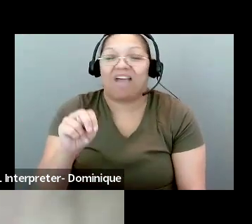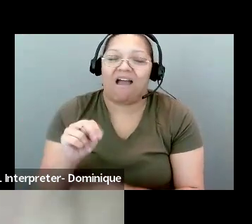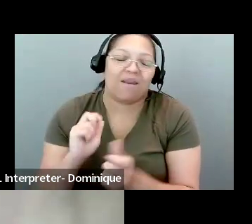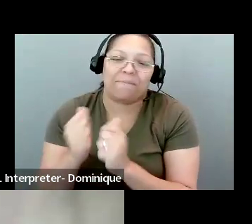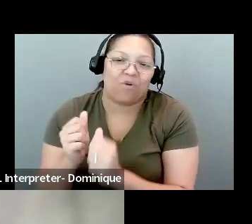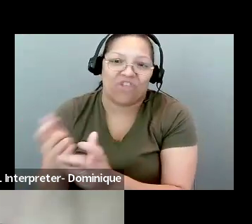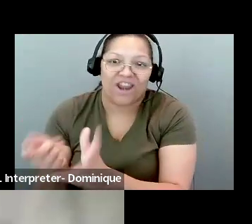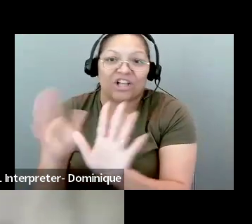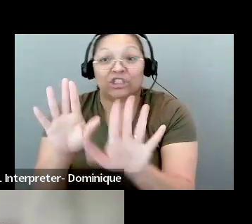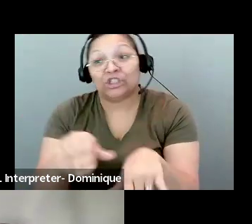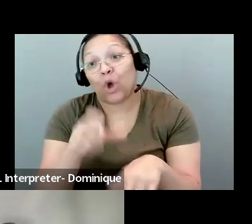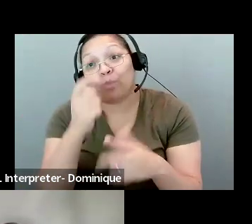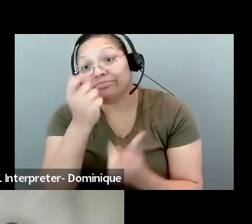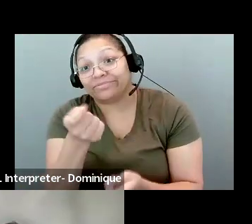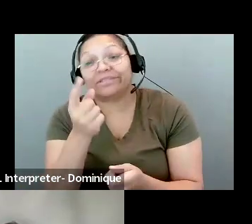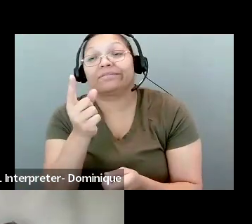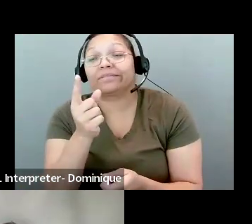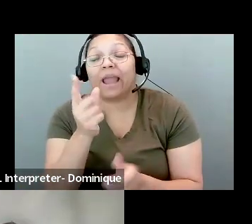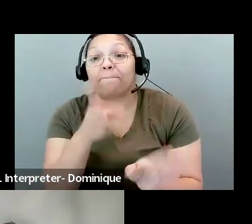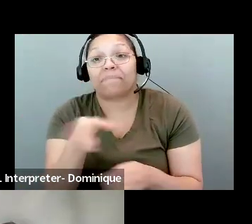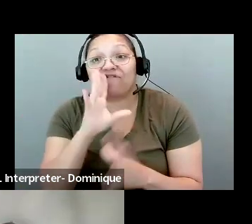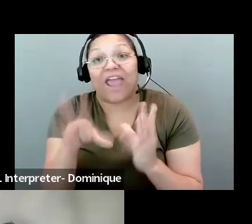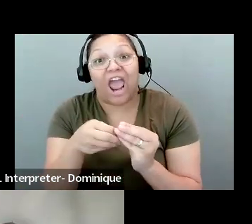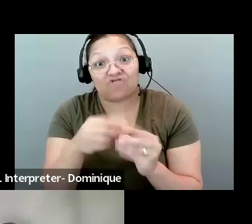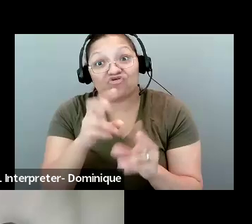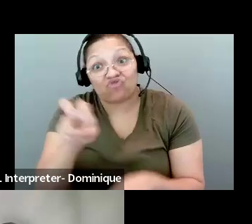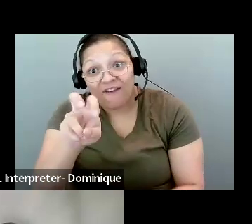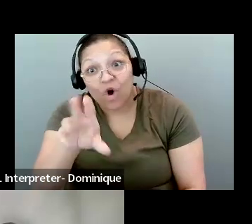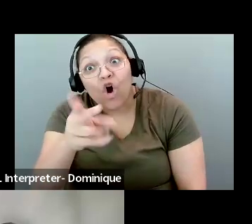be interesting. Plan for extra travel, Herschel.